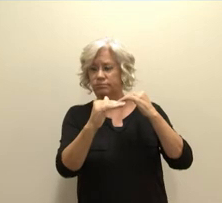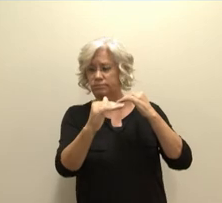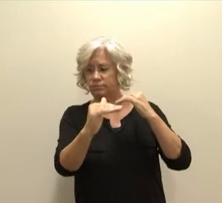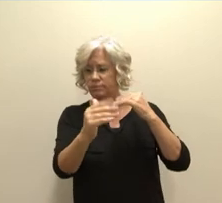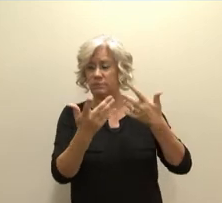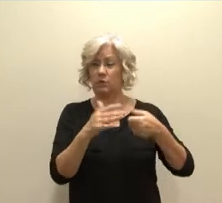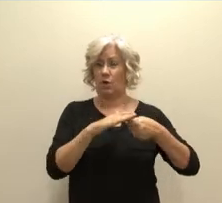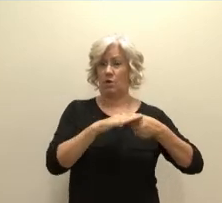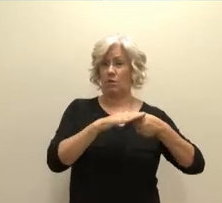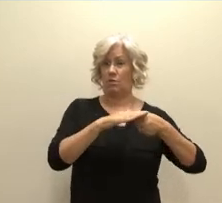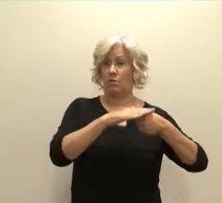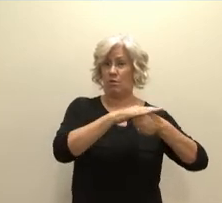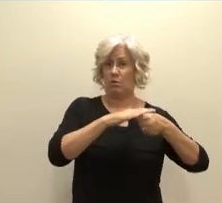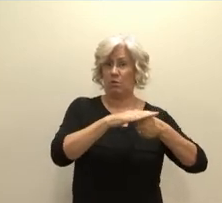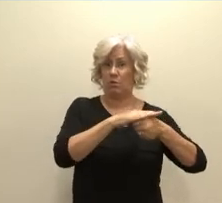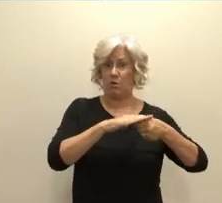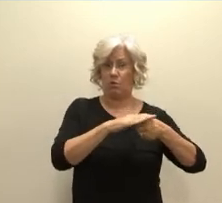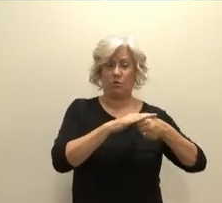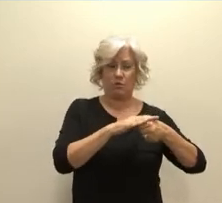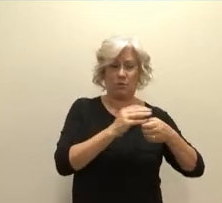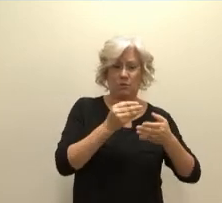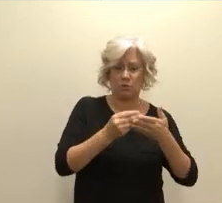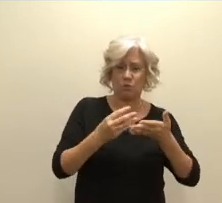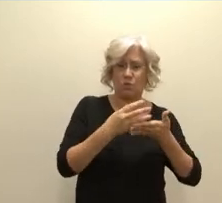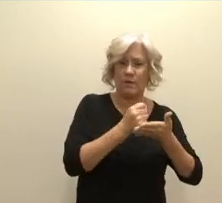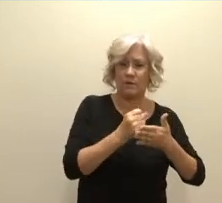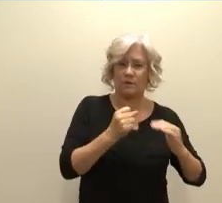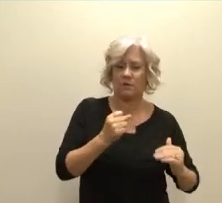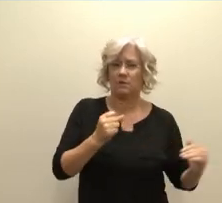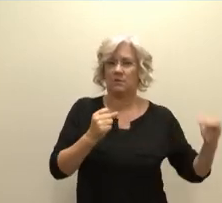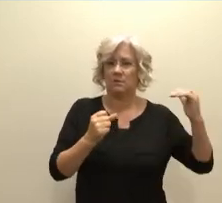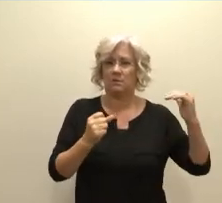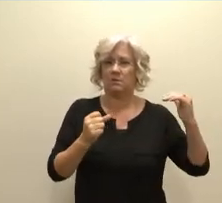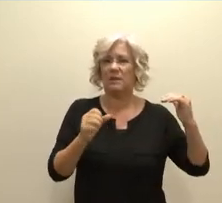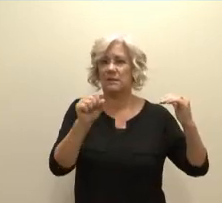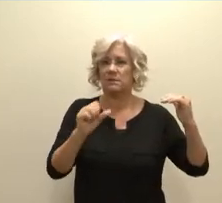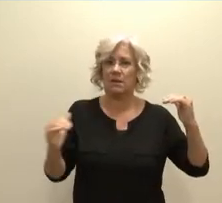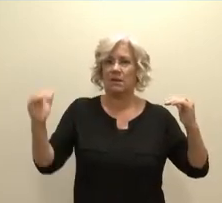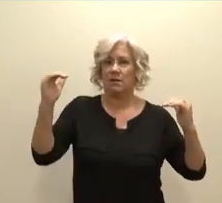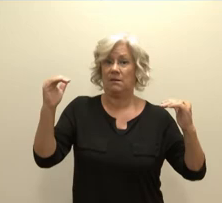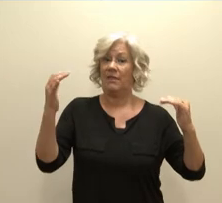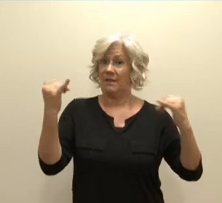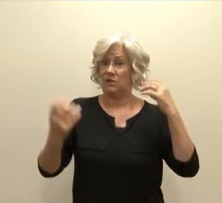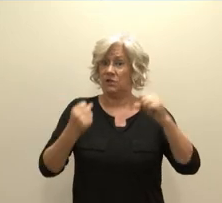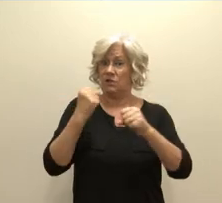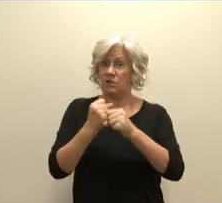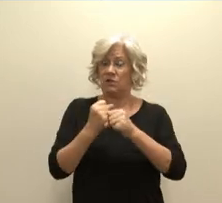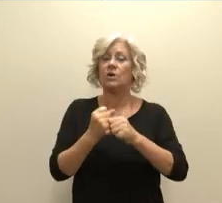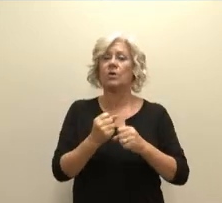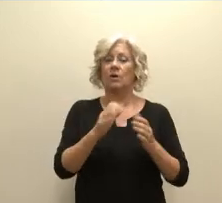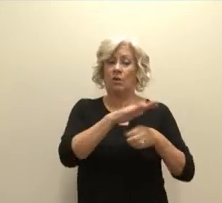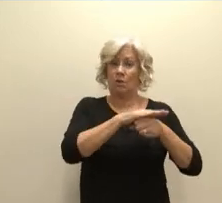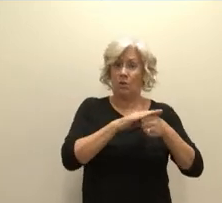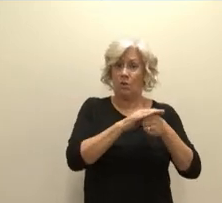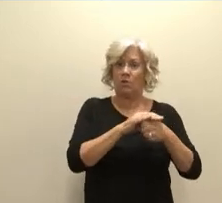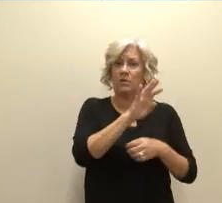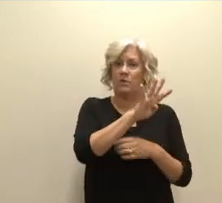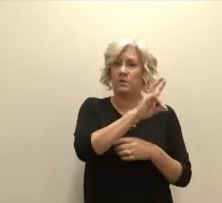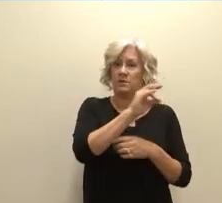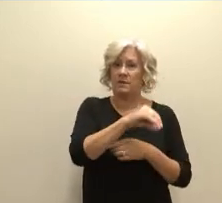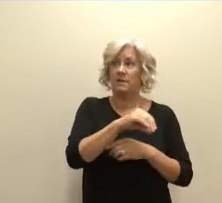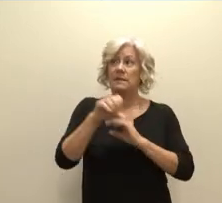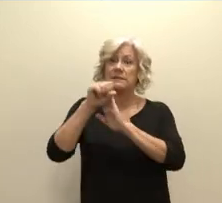revenue was much higher percentage-wise than our state revenue. So this year, our local revenue is 47%, state